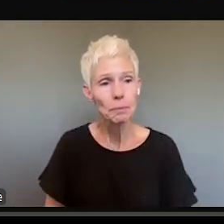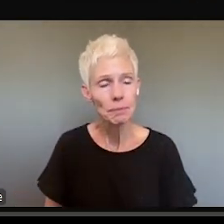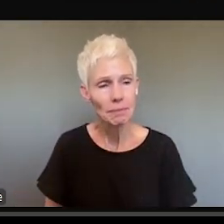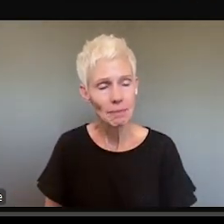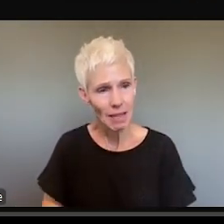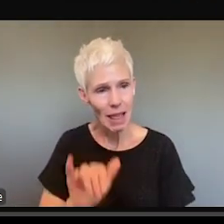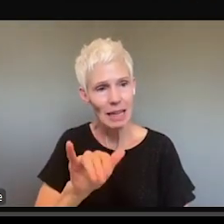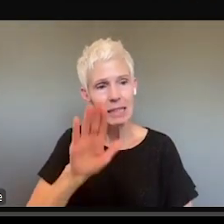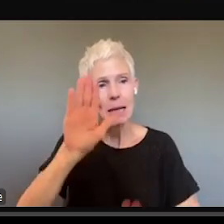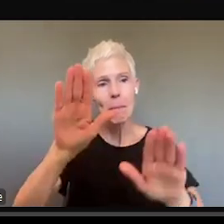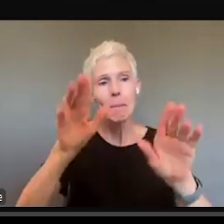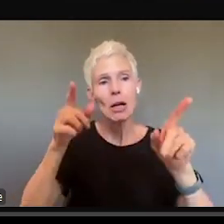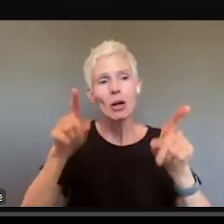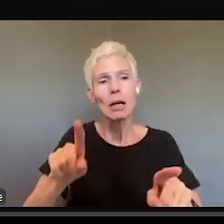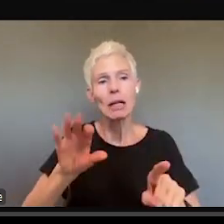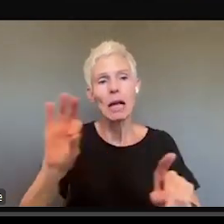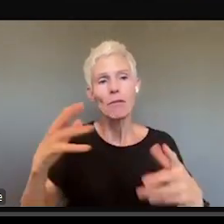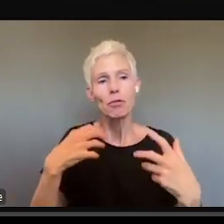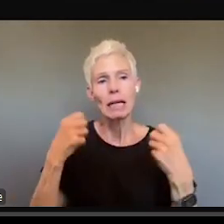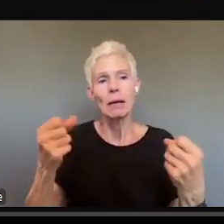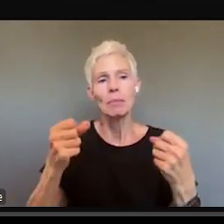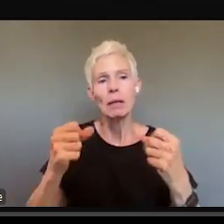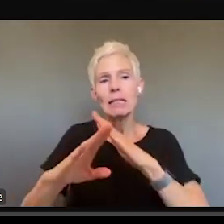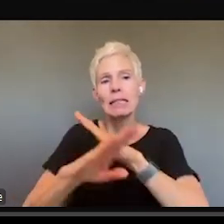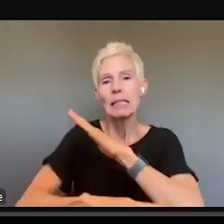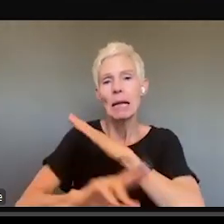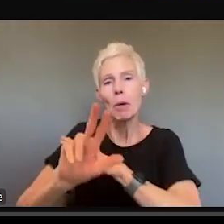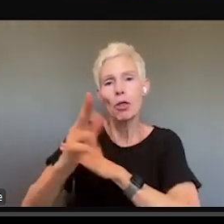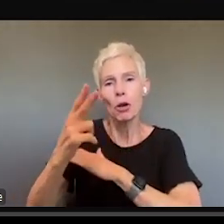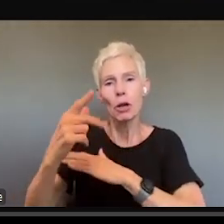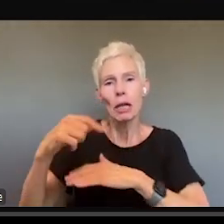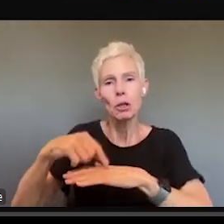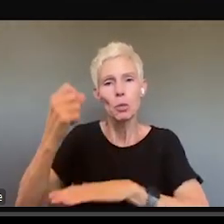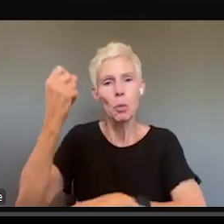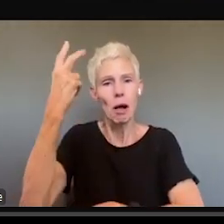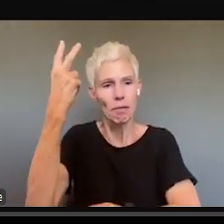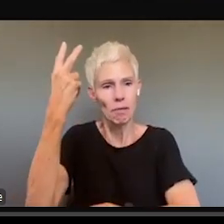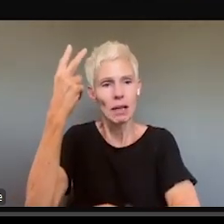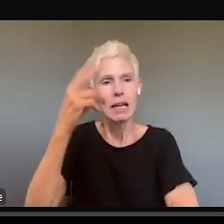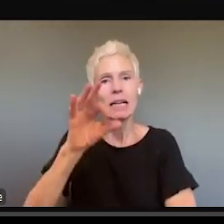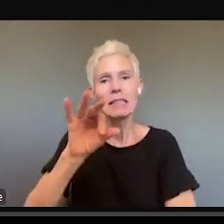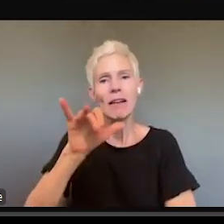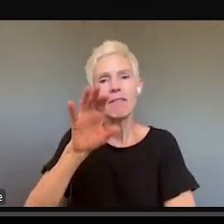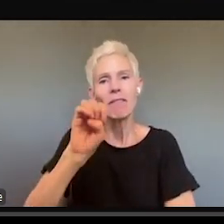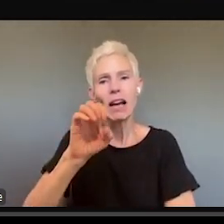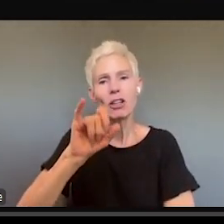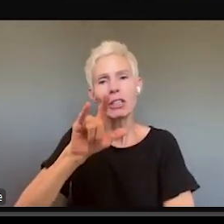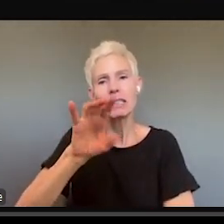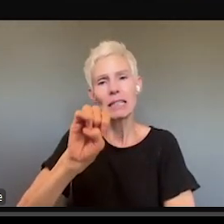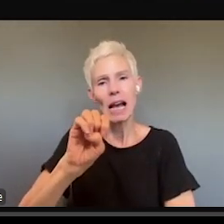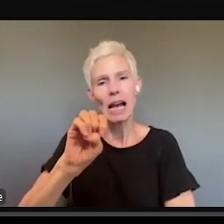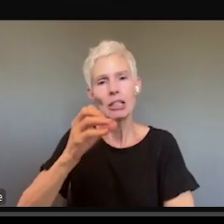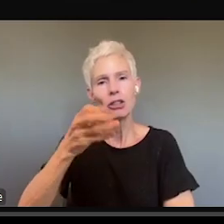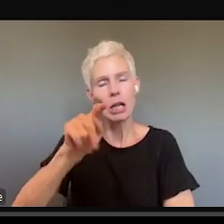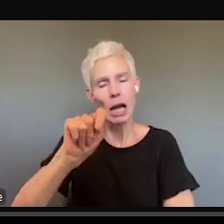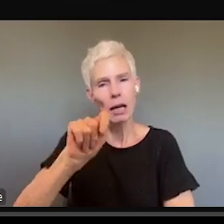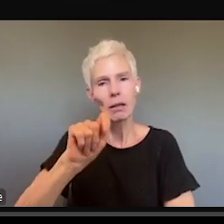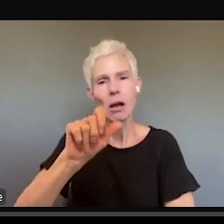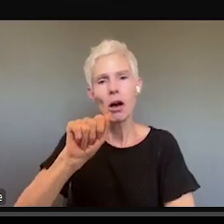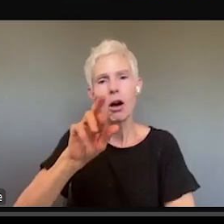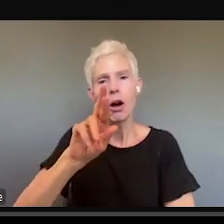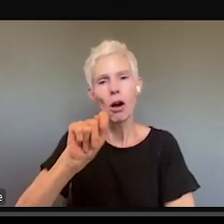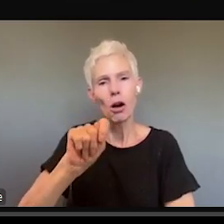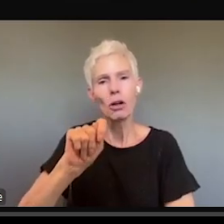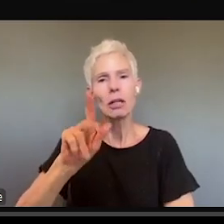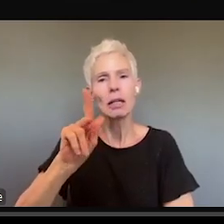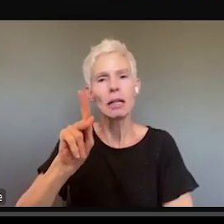Yes, the Miracle of Recovery, September 3rd at 12 noon is the fireside chat. Dr. Art Kleinschmidt will